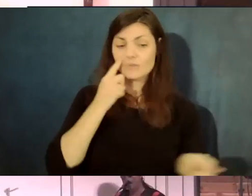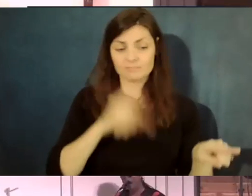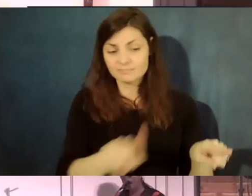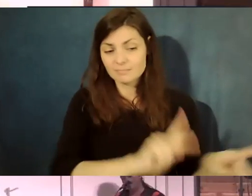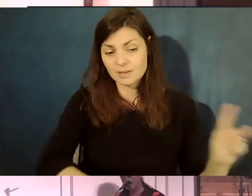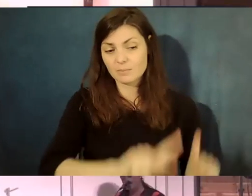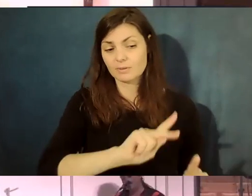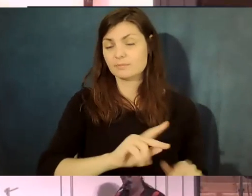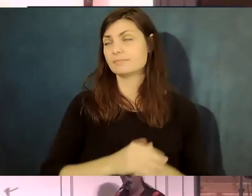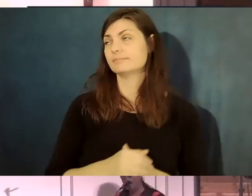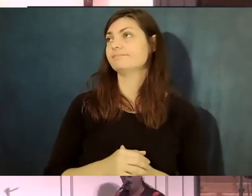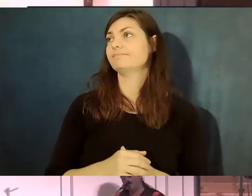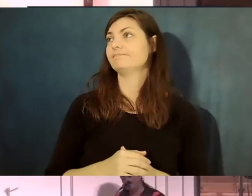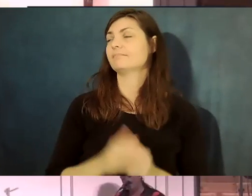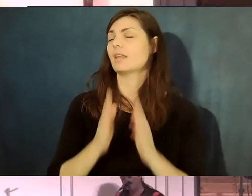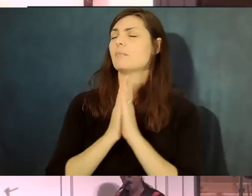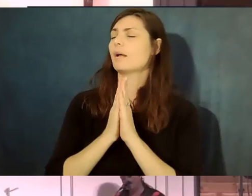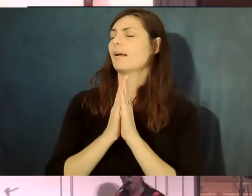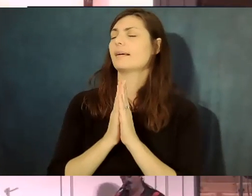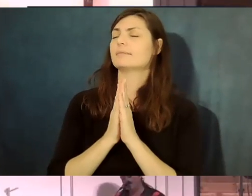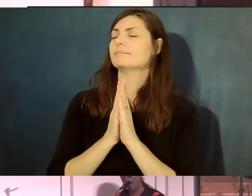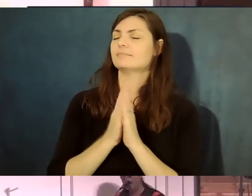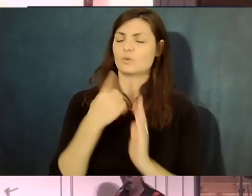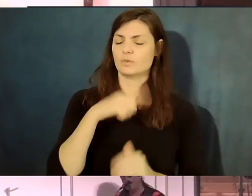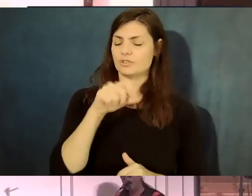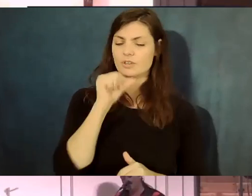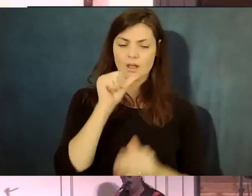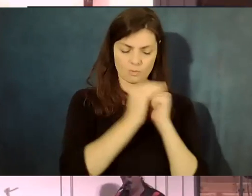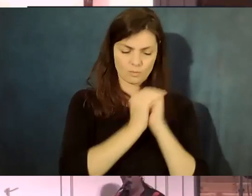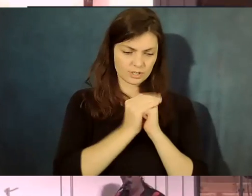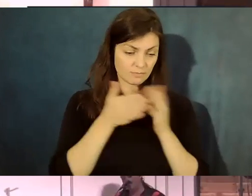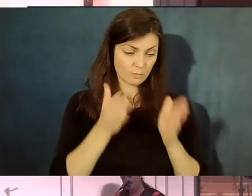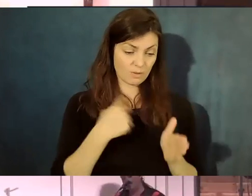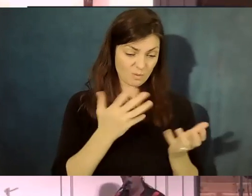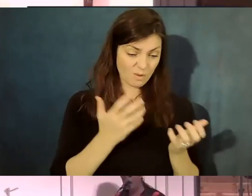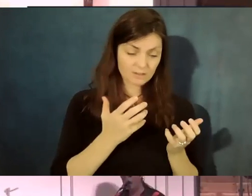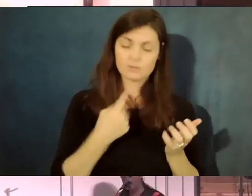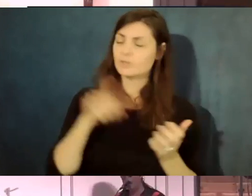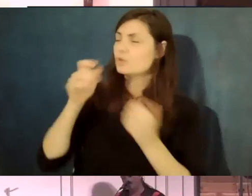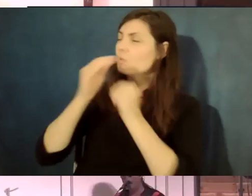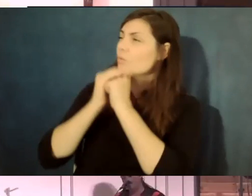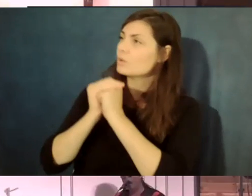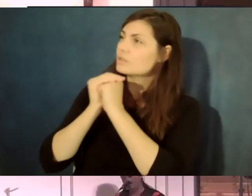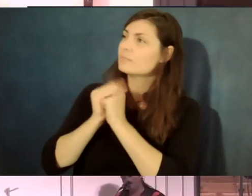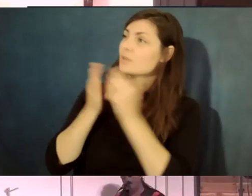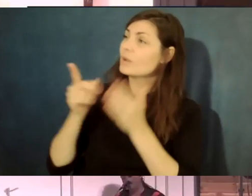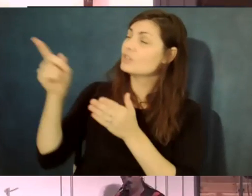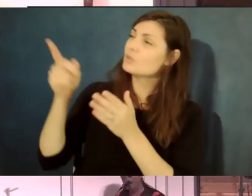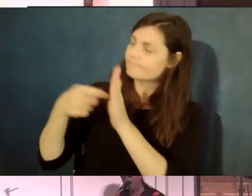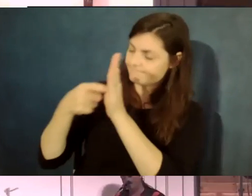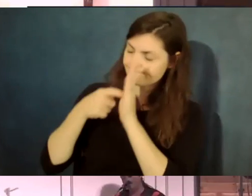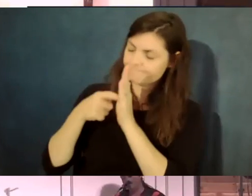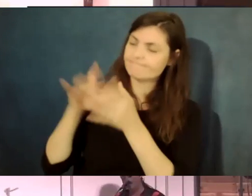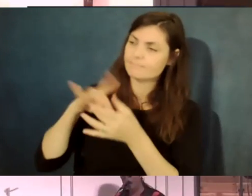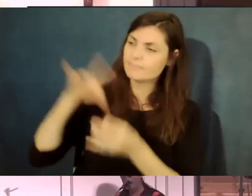Lord, I pray we wouldn't just worship in the way we want. We would worship in the way you demand, in spirit and